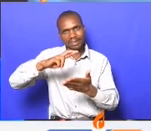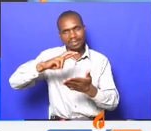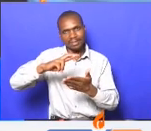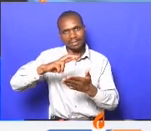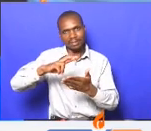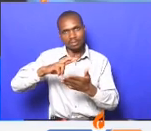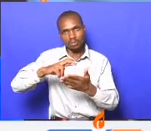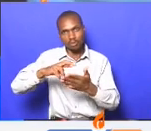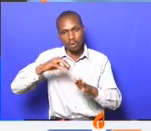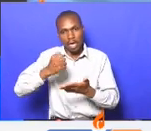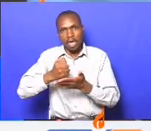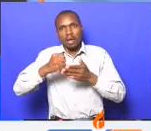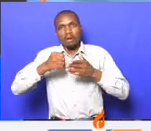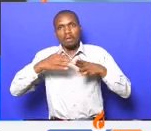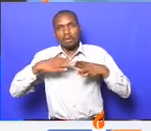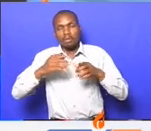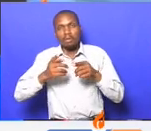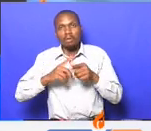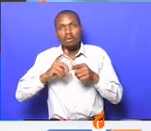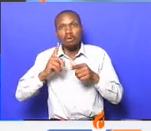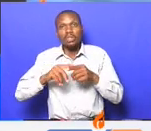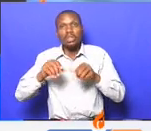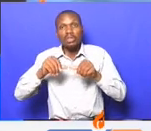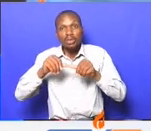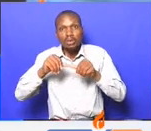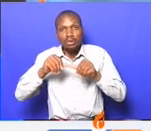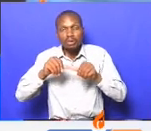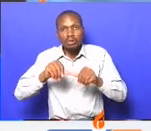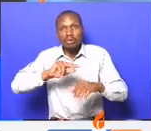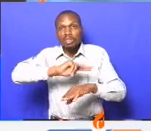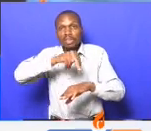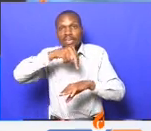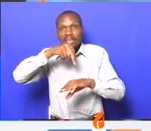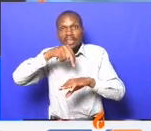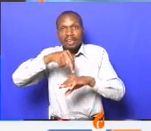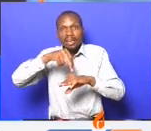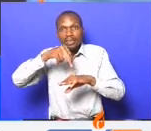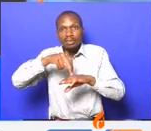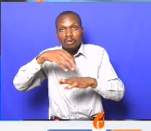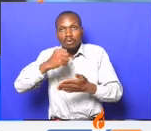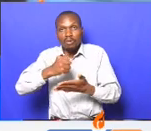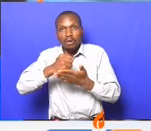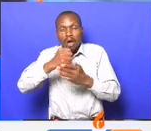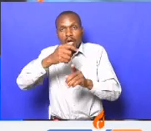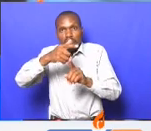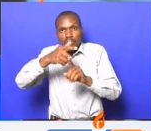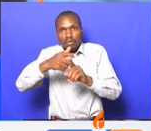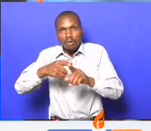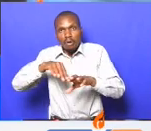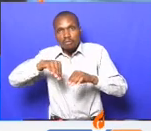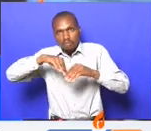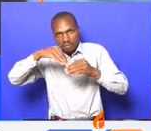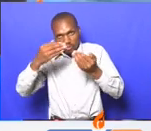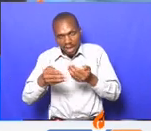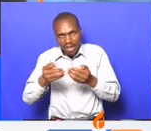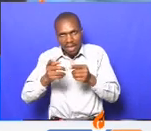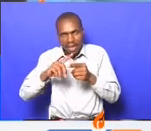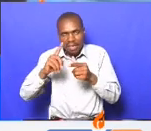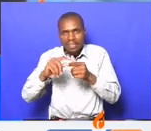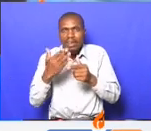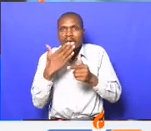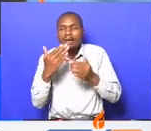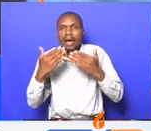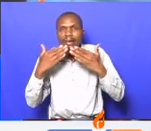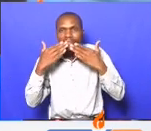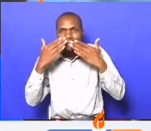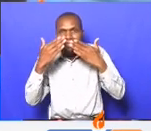interests to backstop the national administration from collapsing. So I want to appreciate you